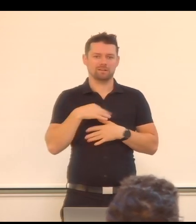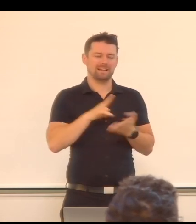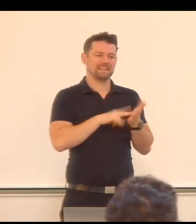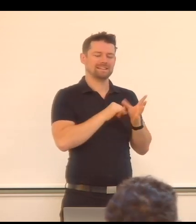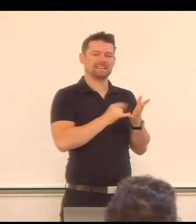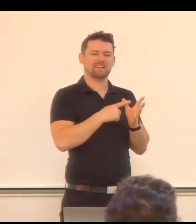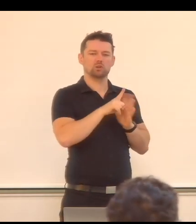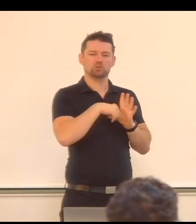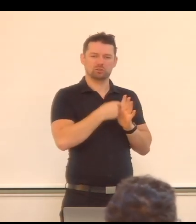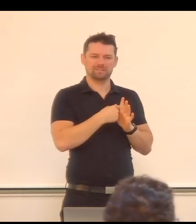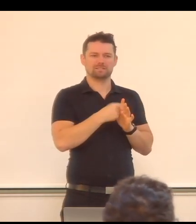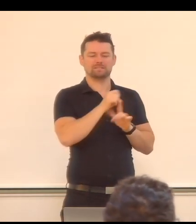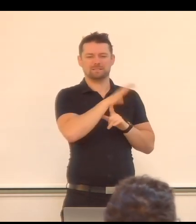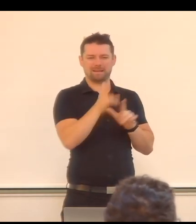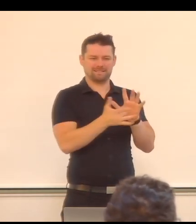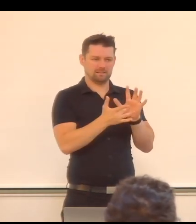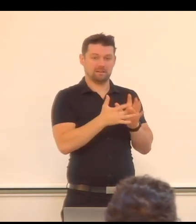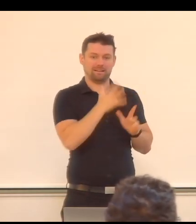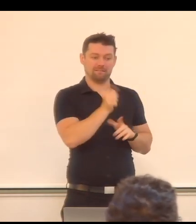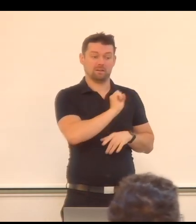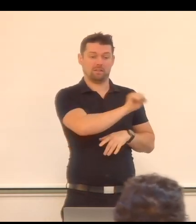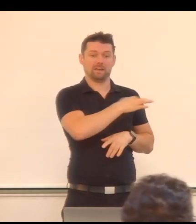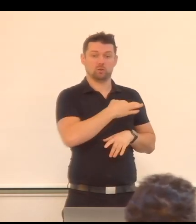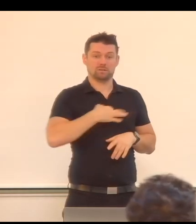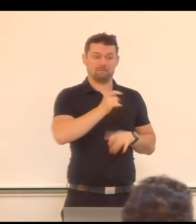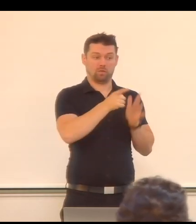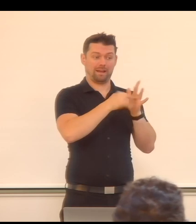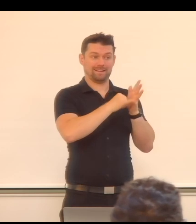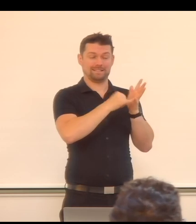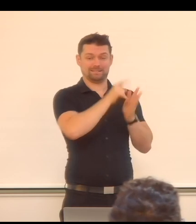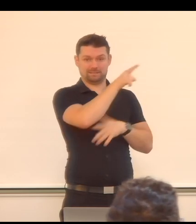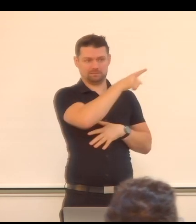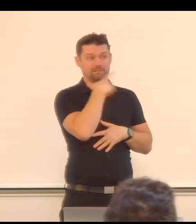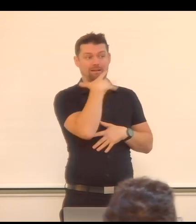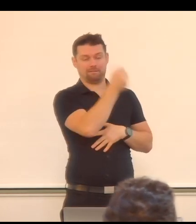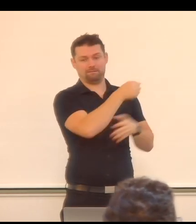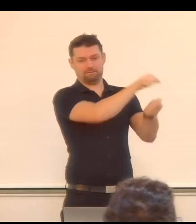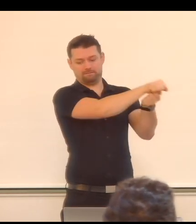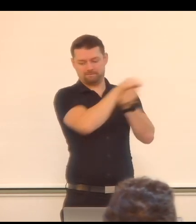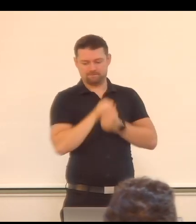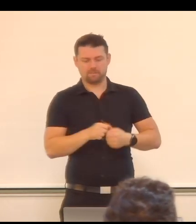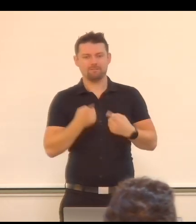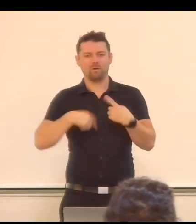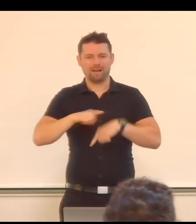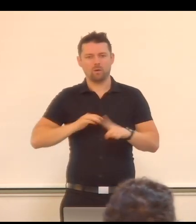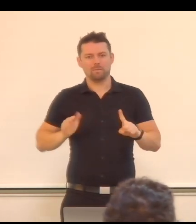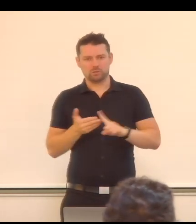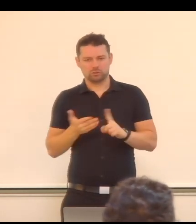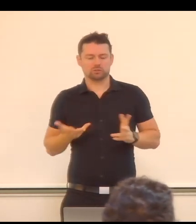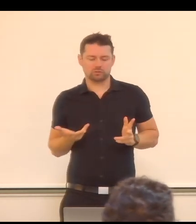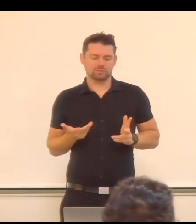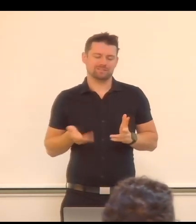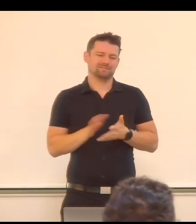Space Center flight doctor that supports ISS missions. We had one of those supporting our mission. So he